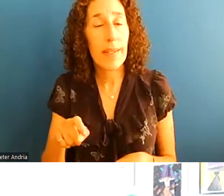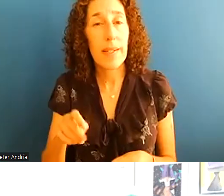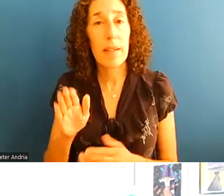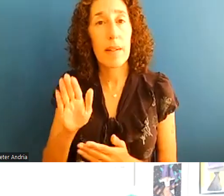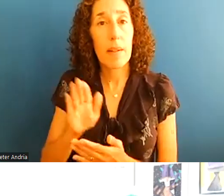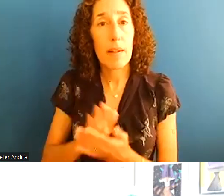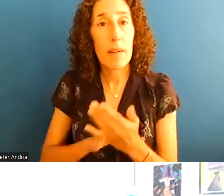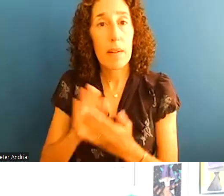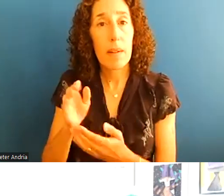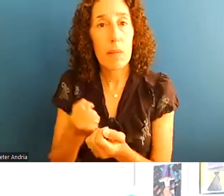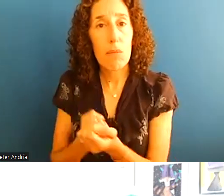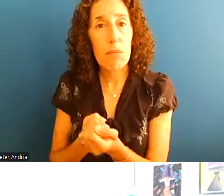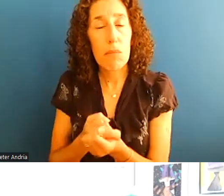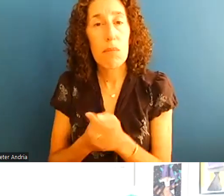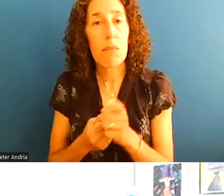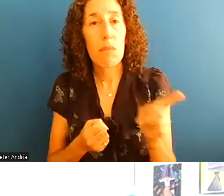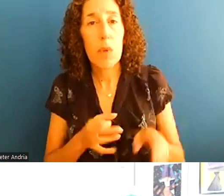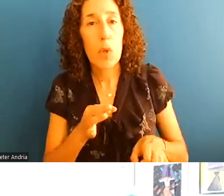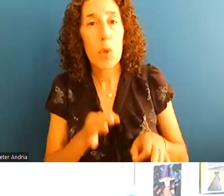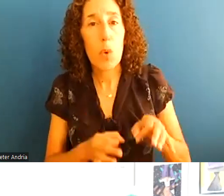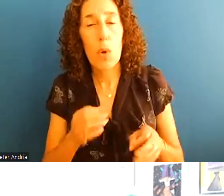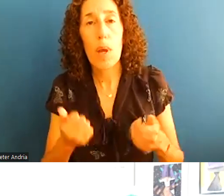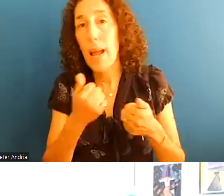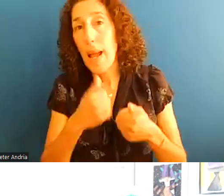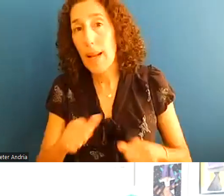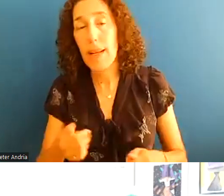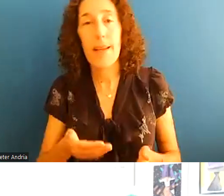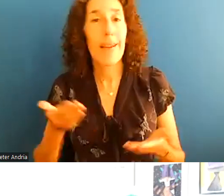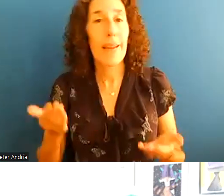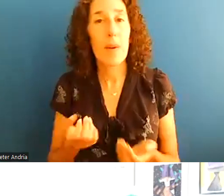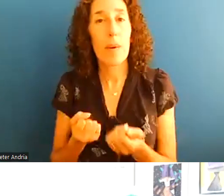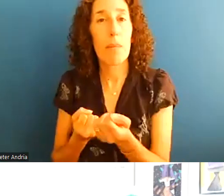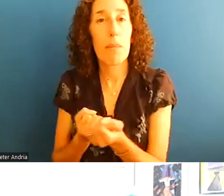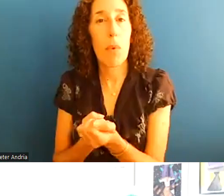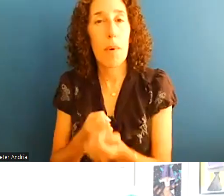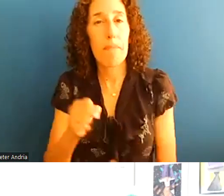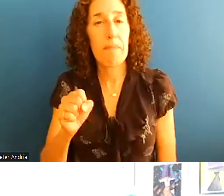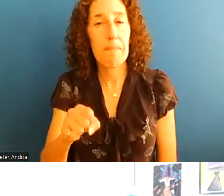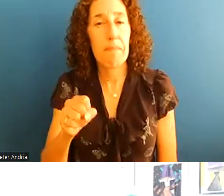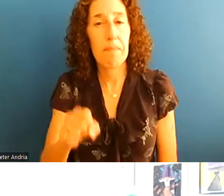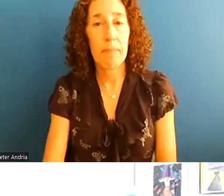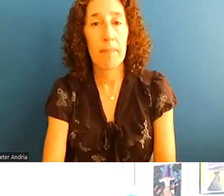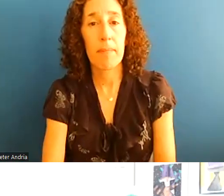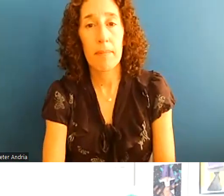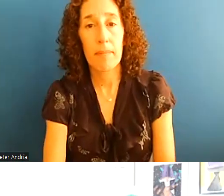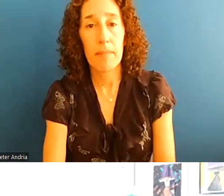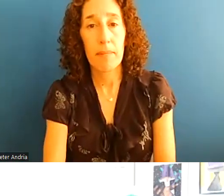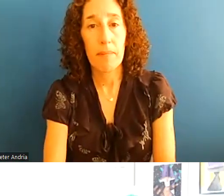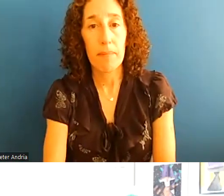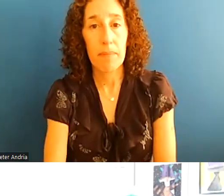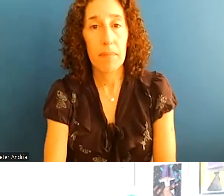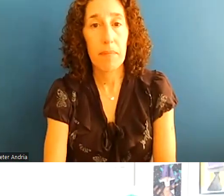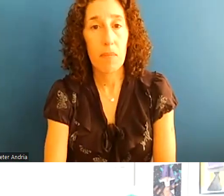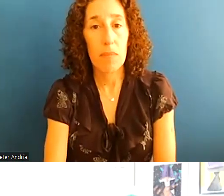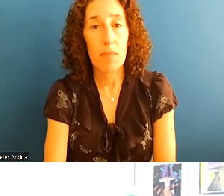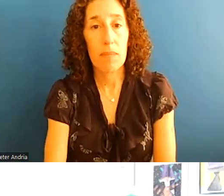court support, whatever it may be, we're here to support them. We also, more importantly, we educate